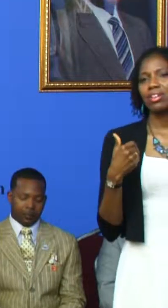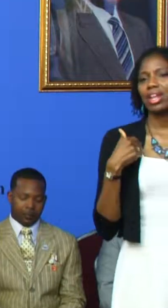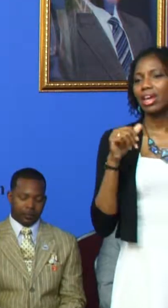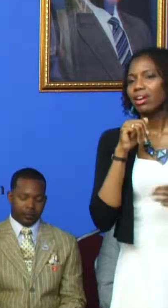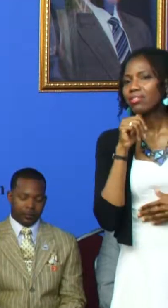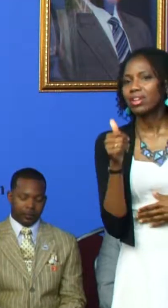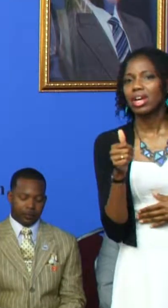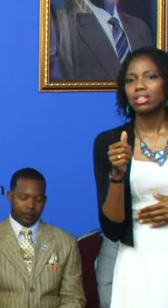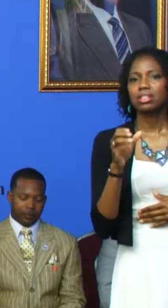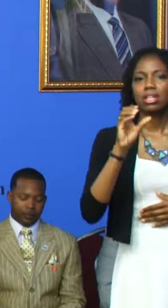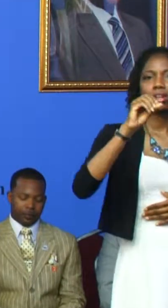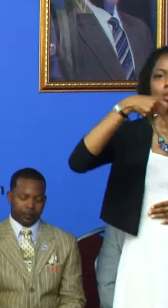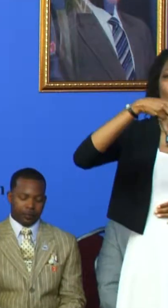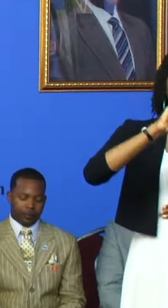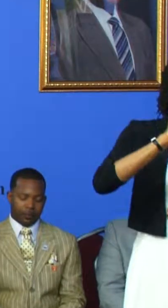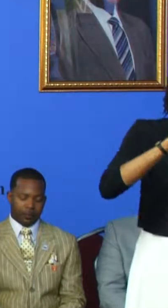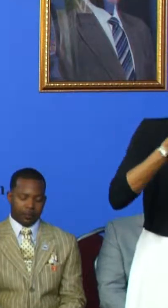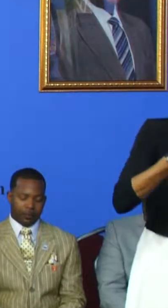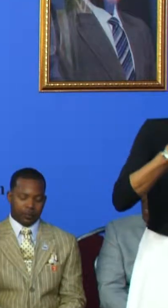Oprah station. Then you got